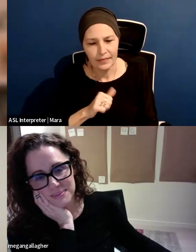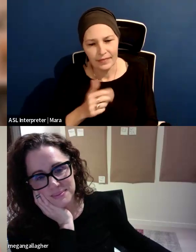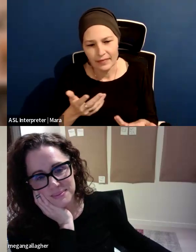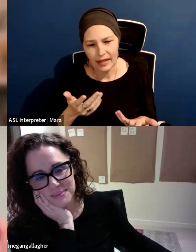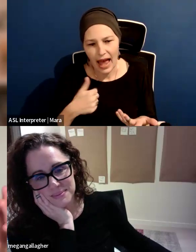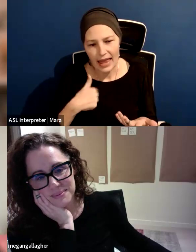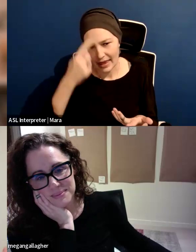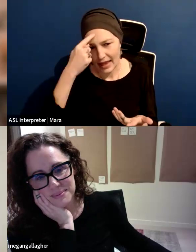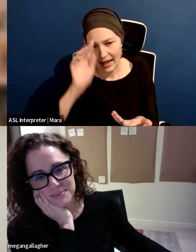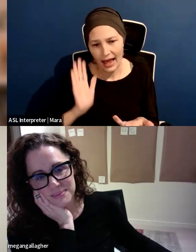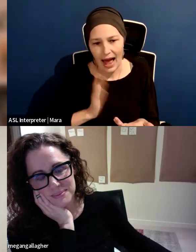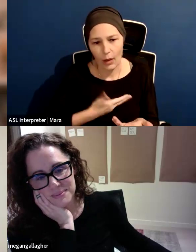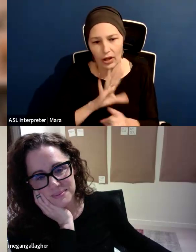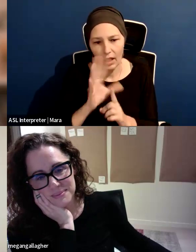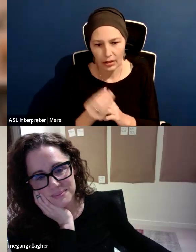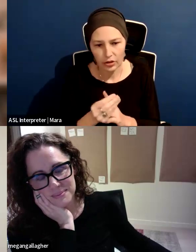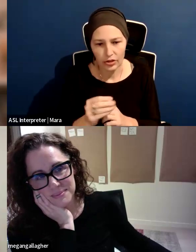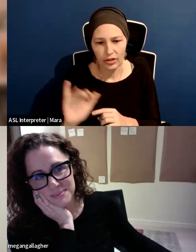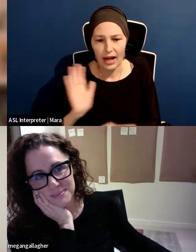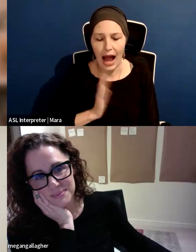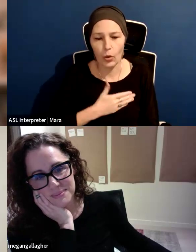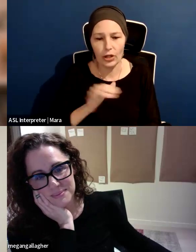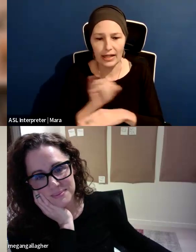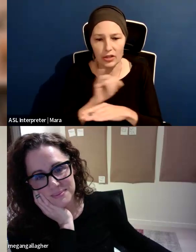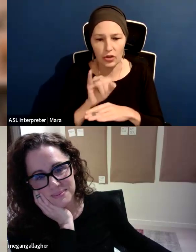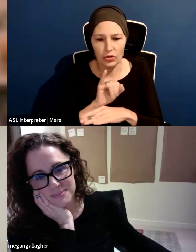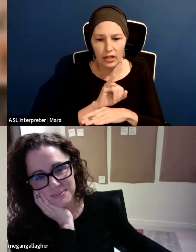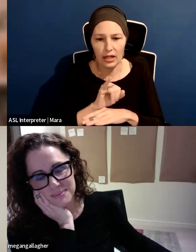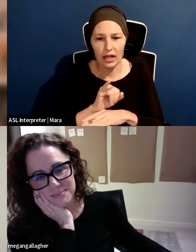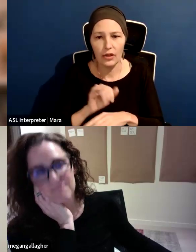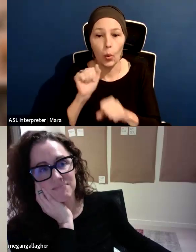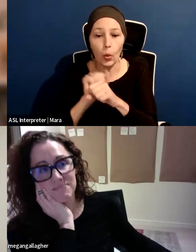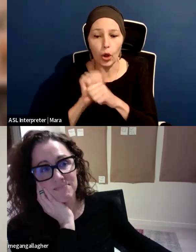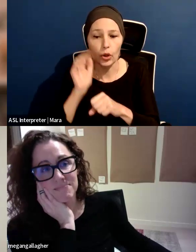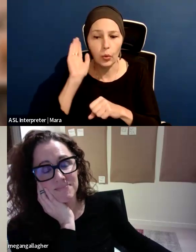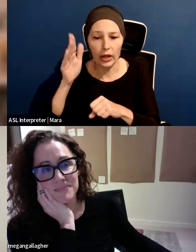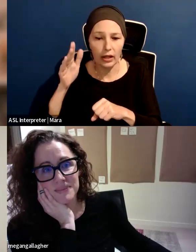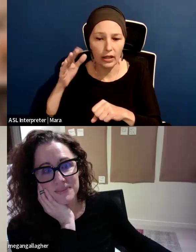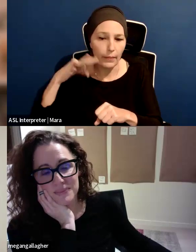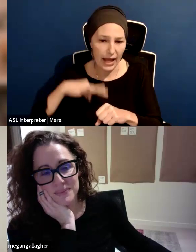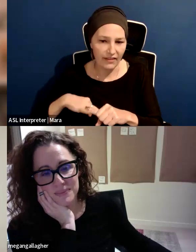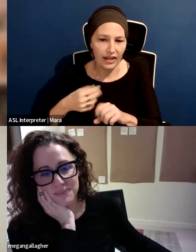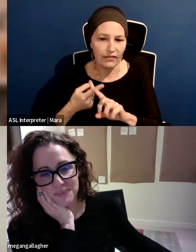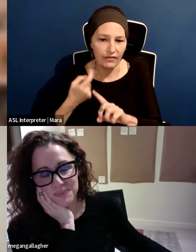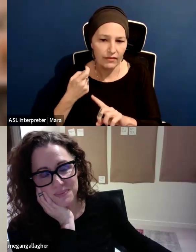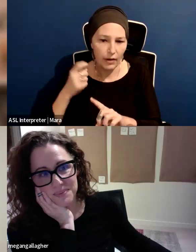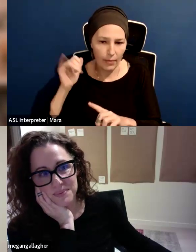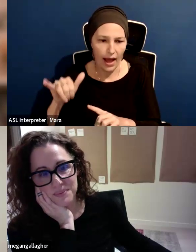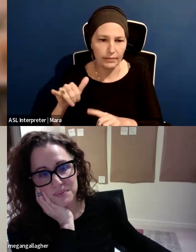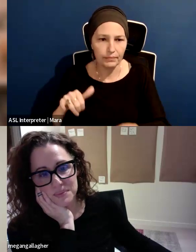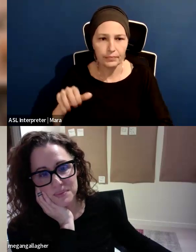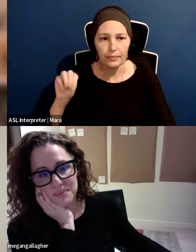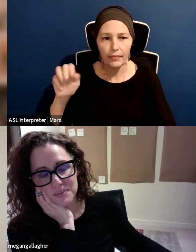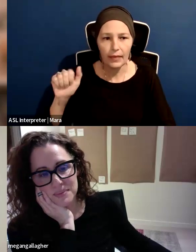think our culture, our industry, the work will be better for it. Well, and clearly, and I